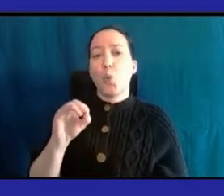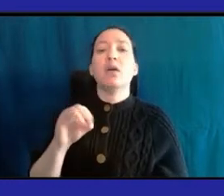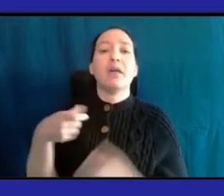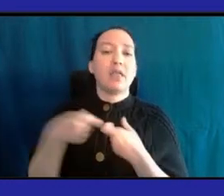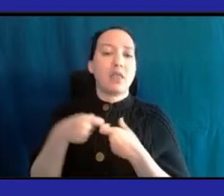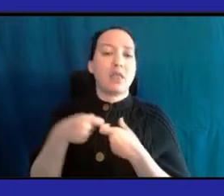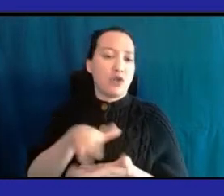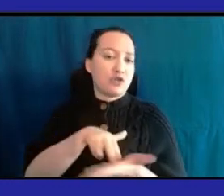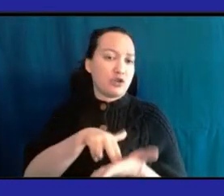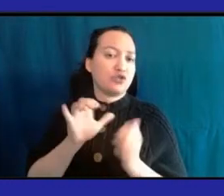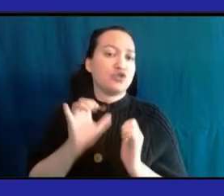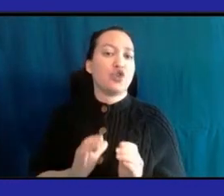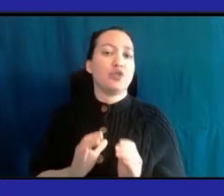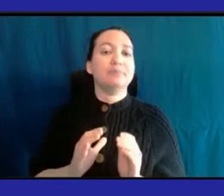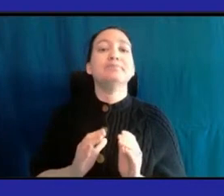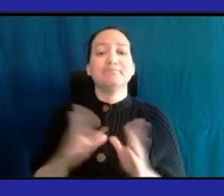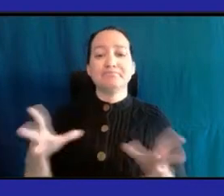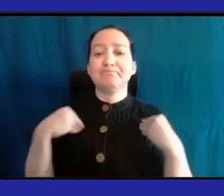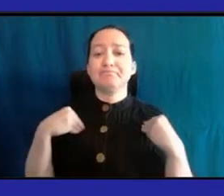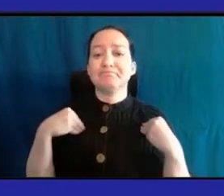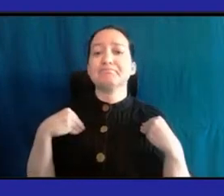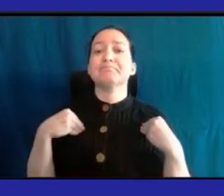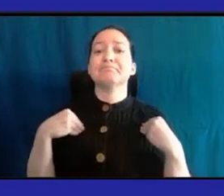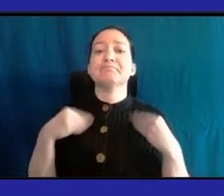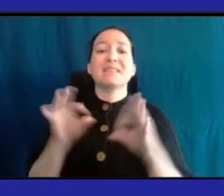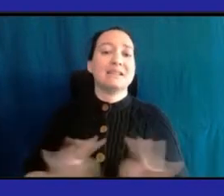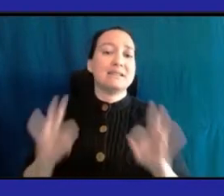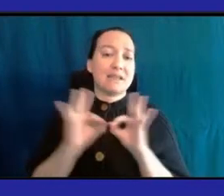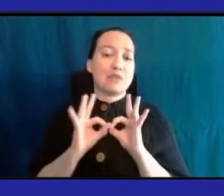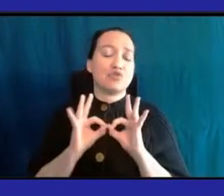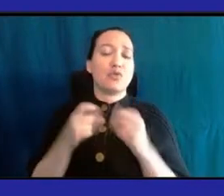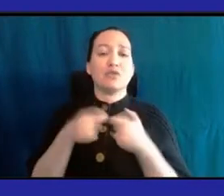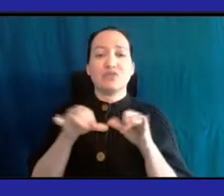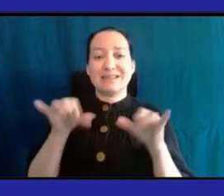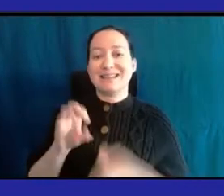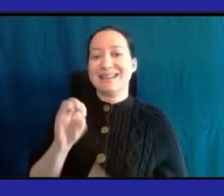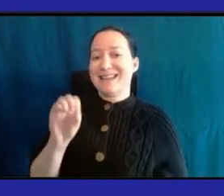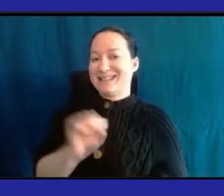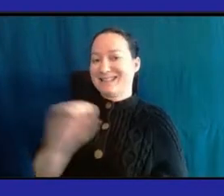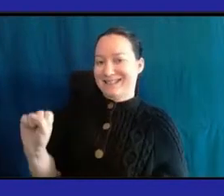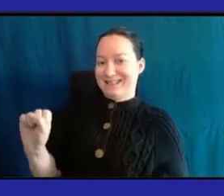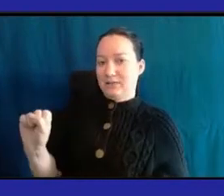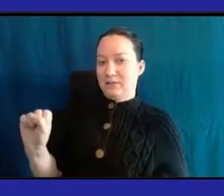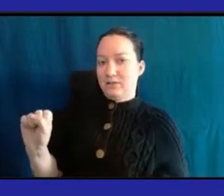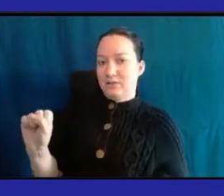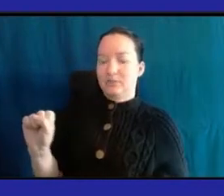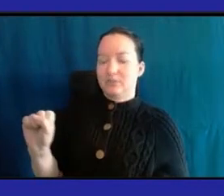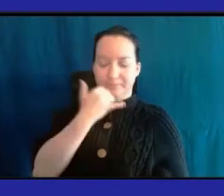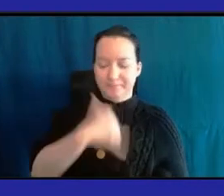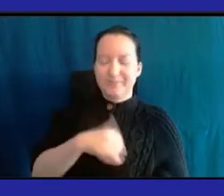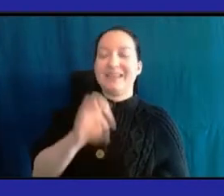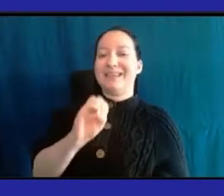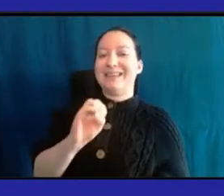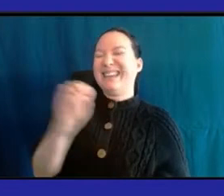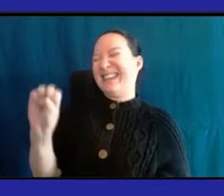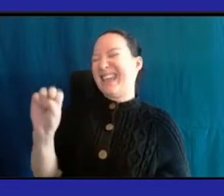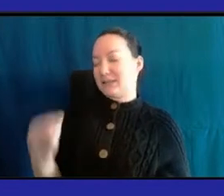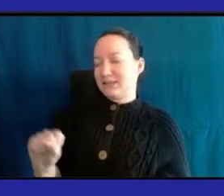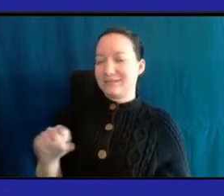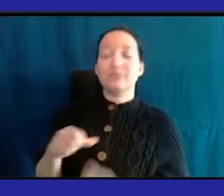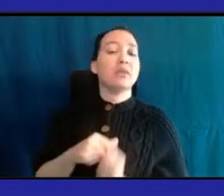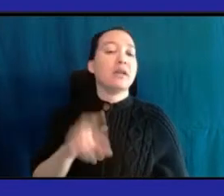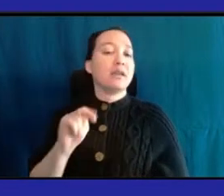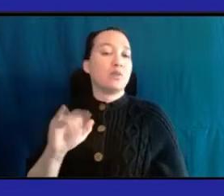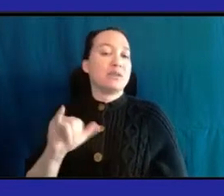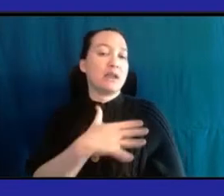to undertake the Essential Electrical Systems EES work at New York City Health and Hospitals North Central